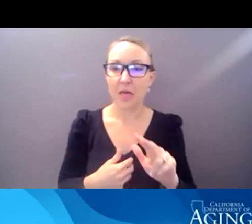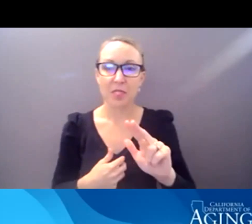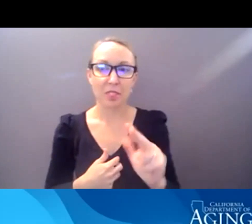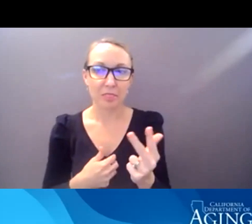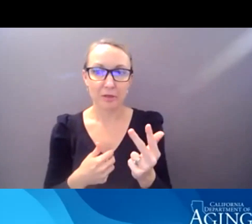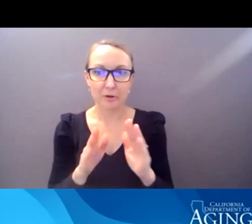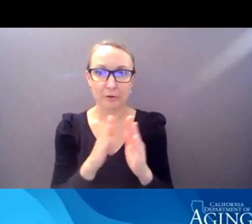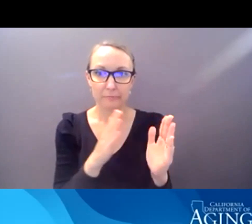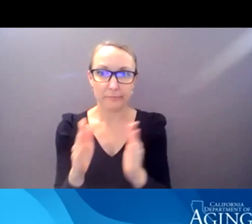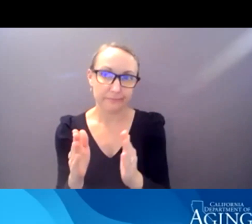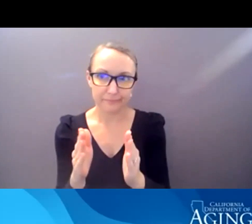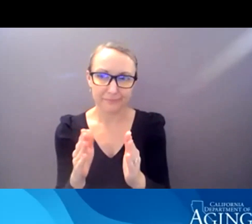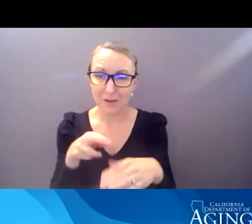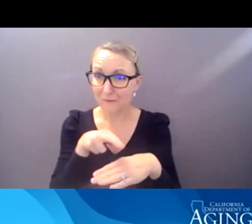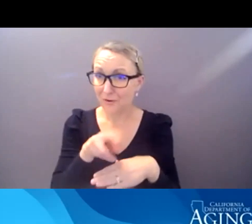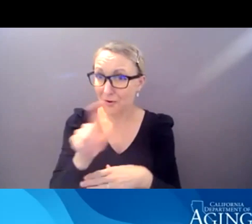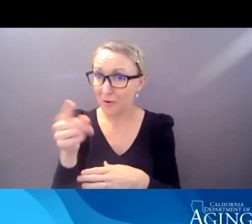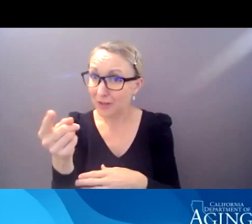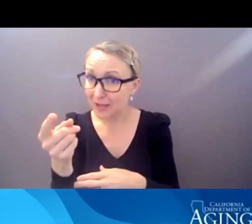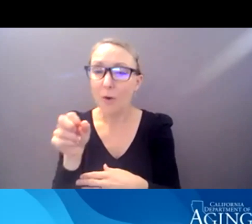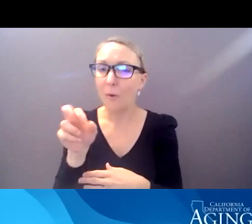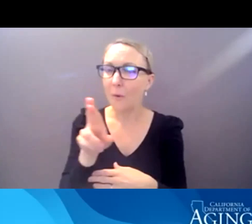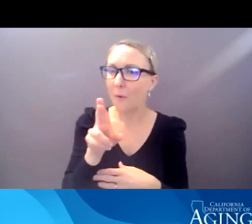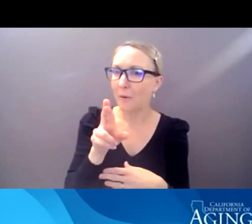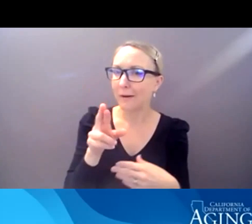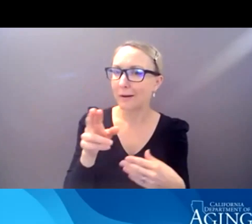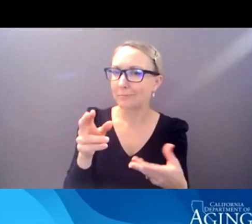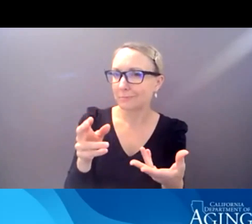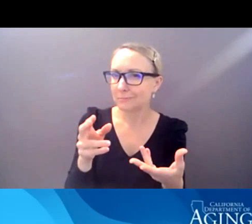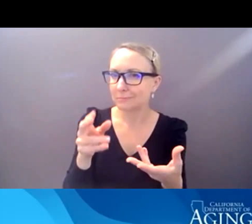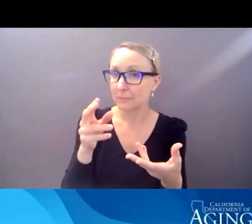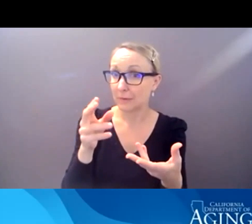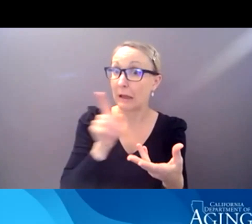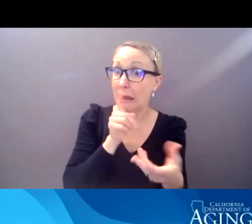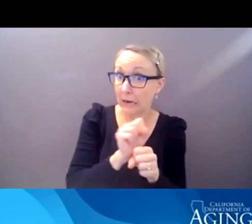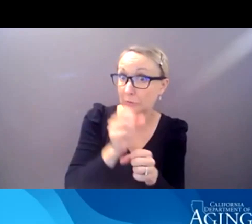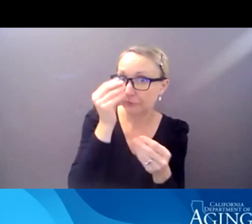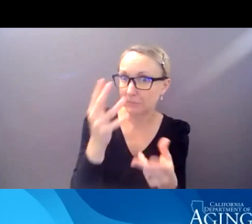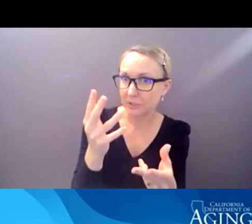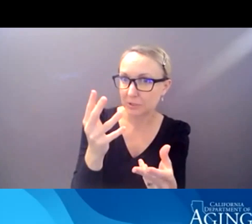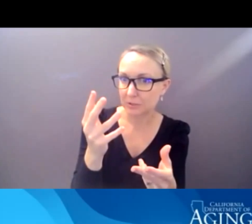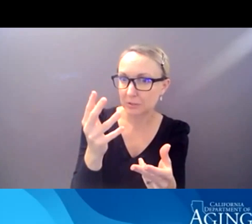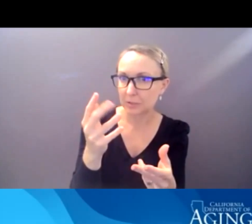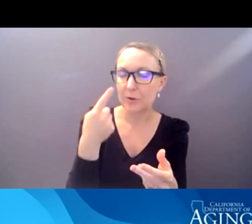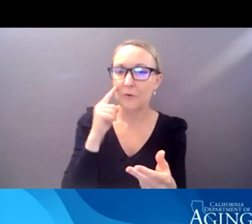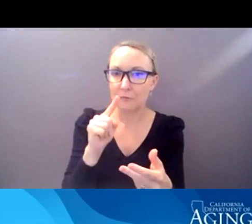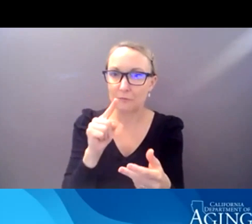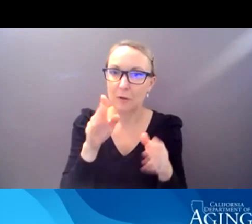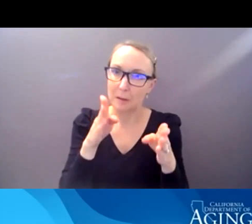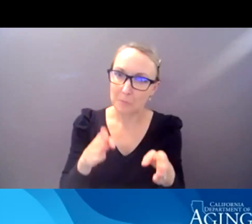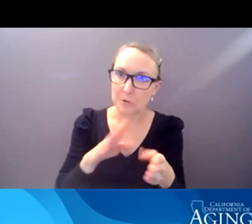is it more than information to truly be assistance, person-centered options counseling,